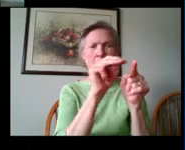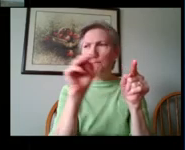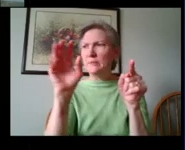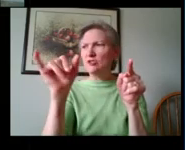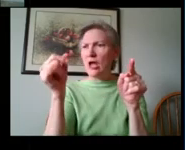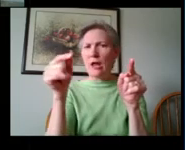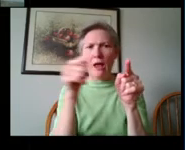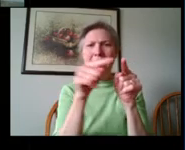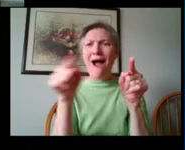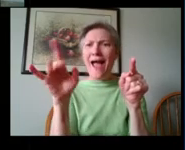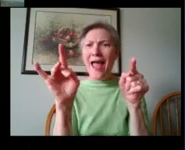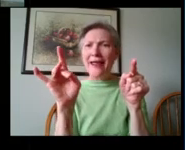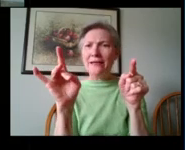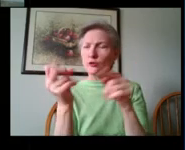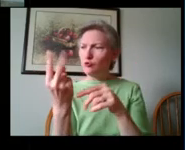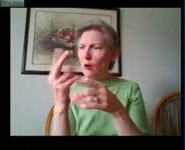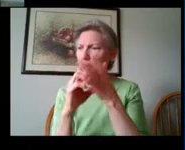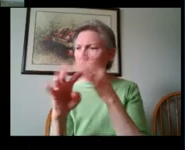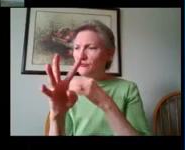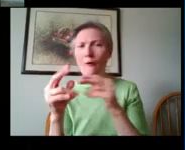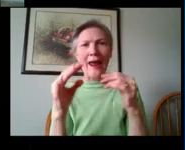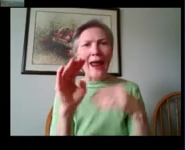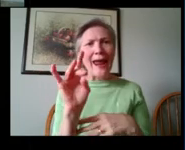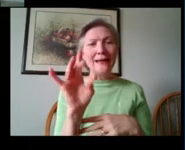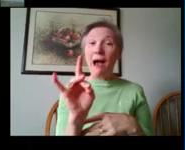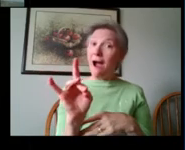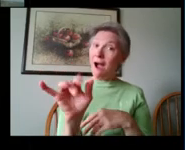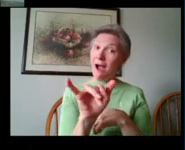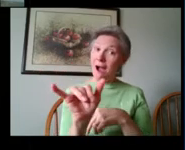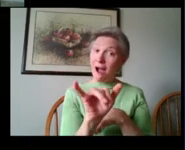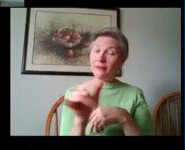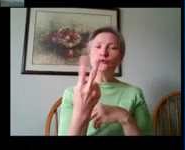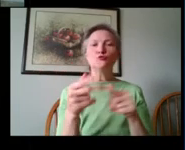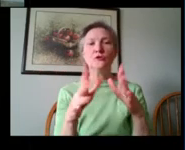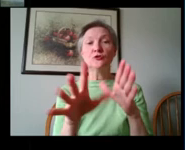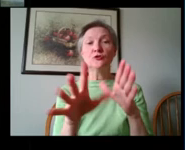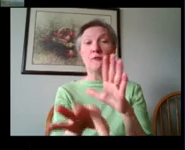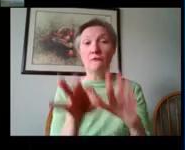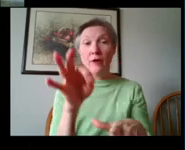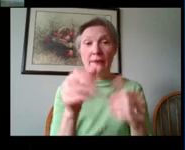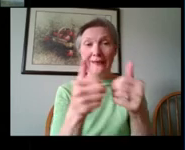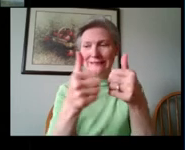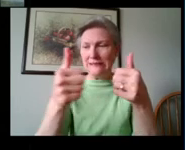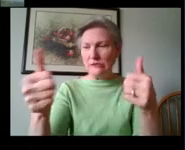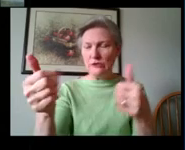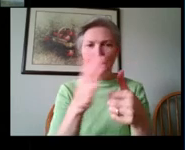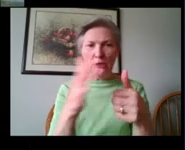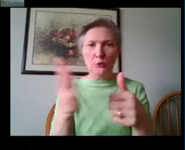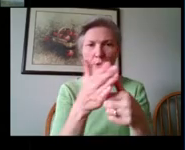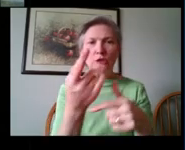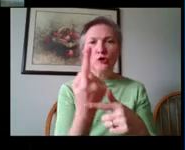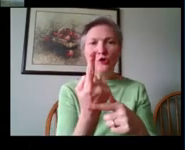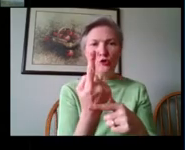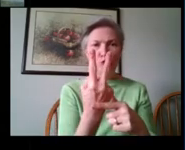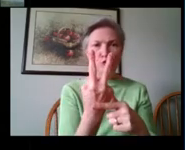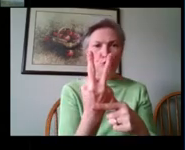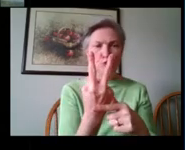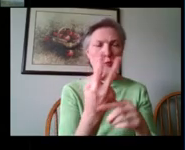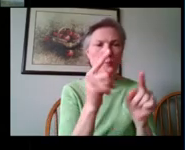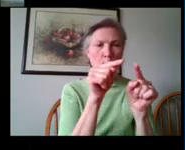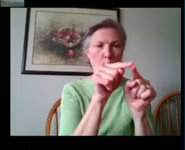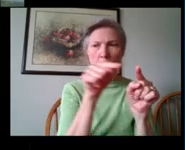8 units. So there's 2 ways that you could find the difference between 2 points that have the same either x coordinate or